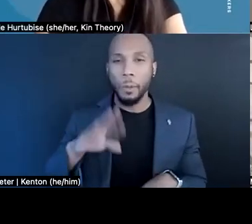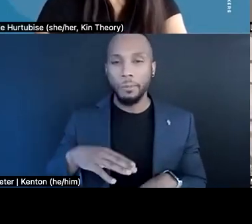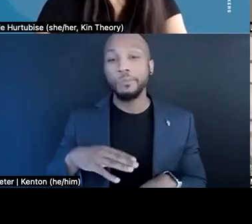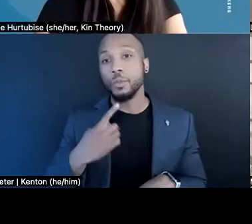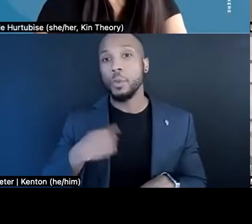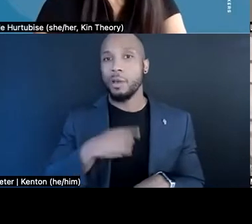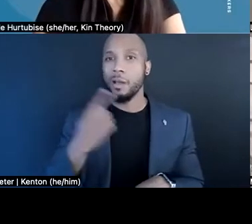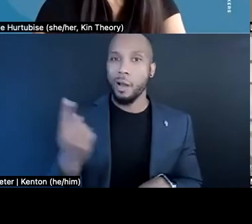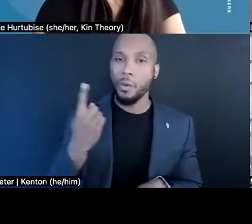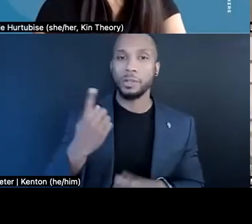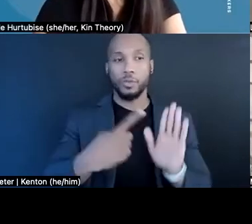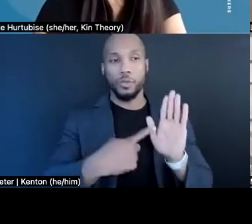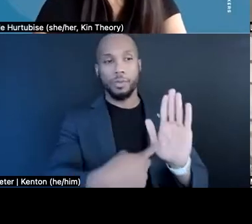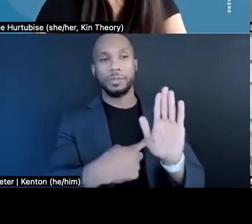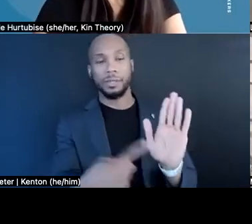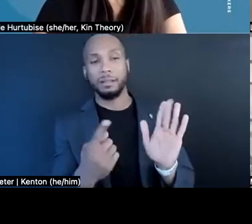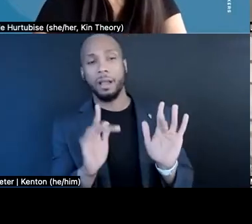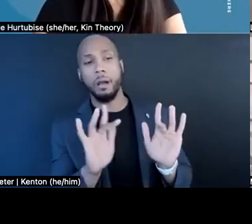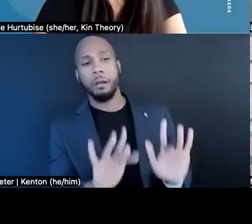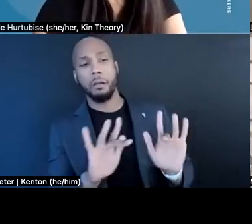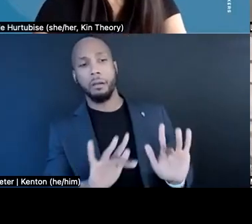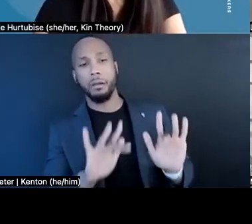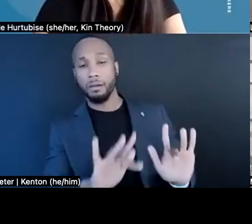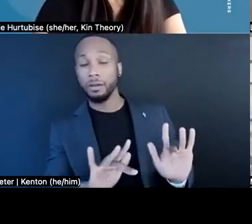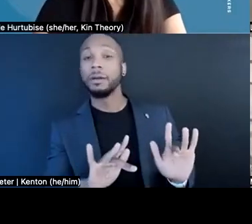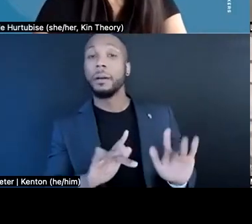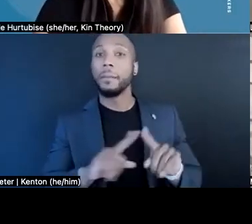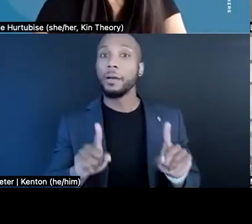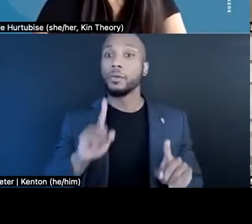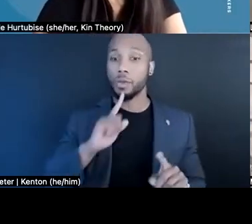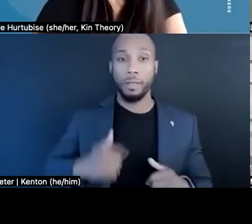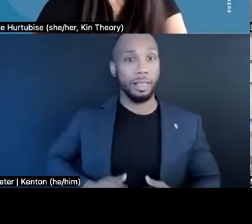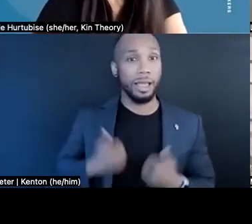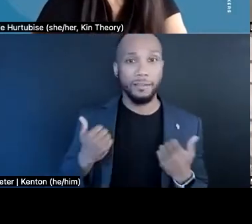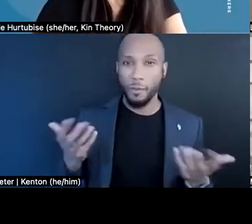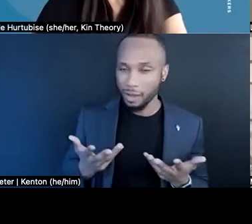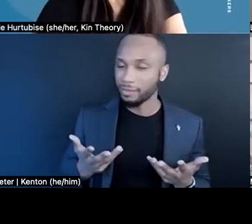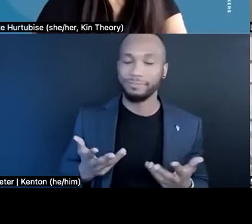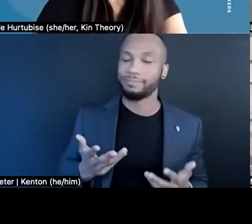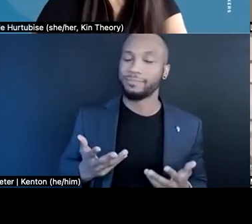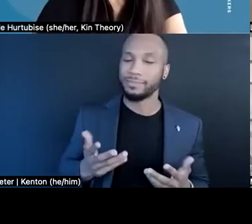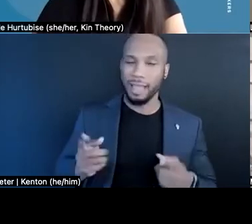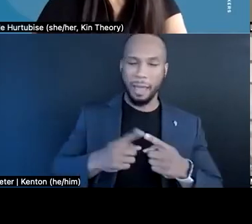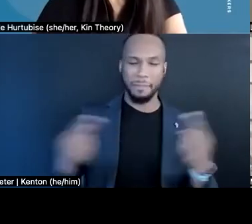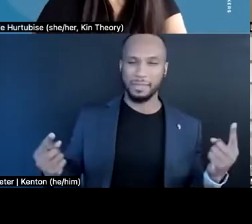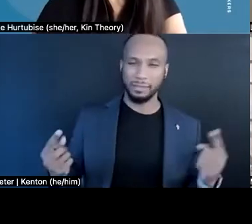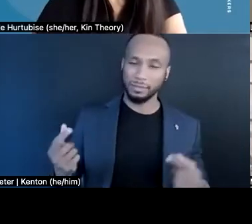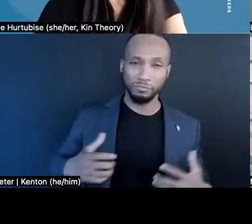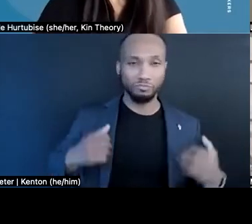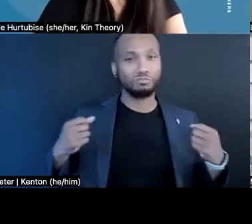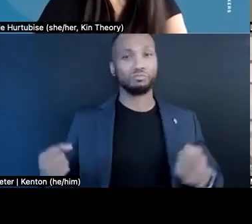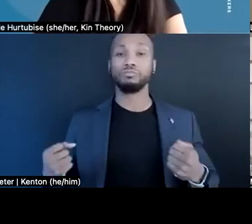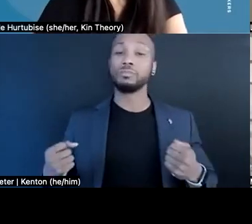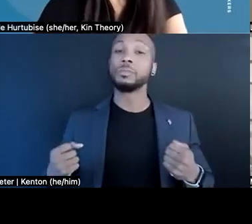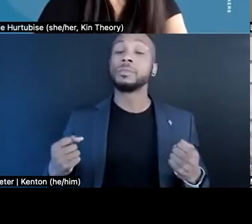We always were represented as very pitiful, and the reality is that we were not. And I think when